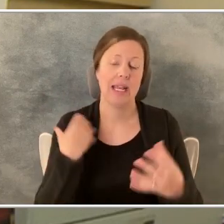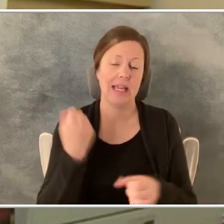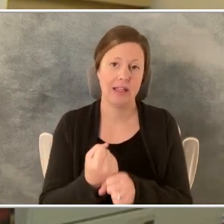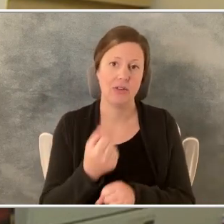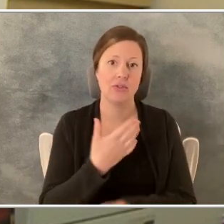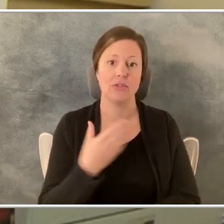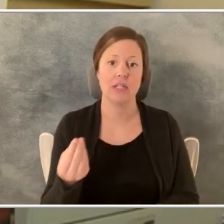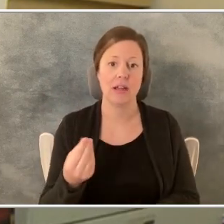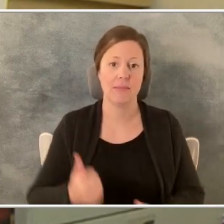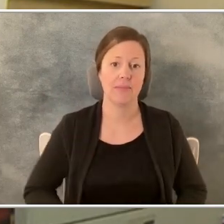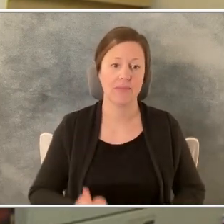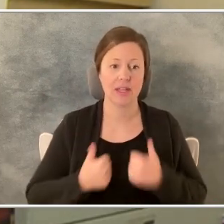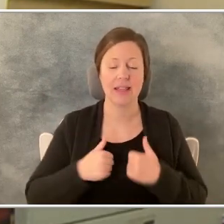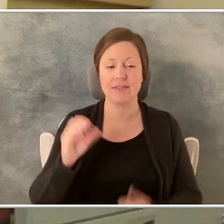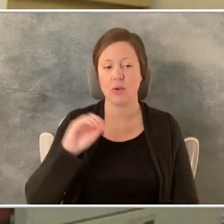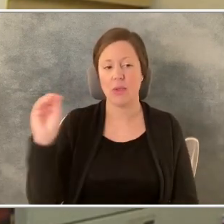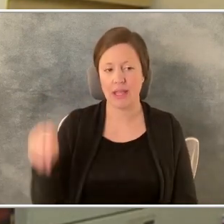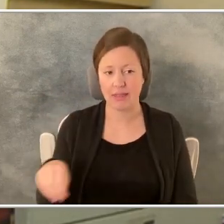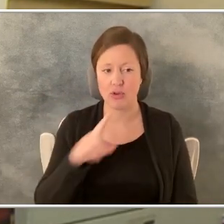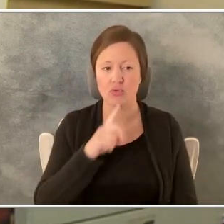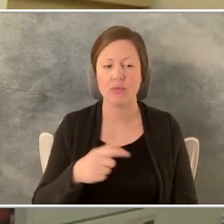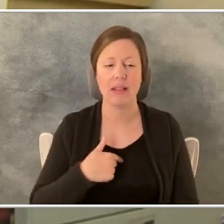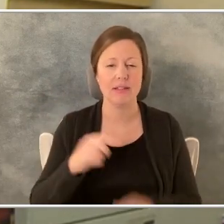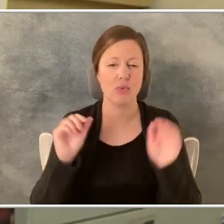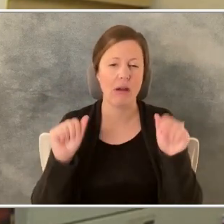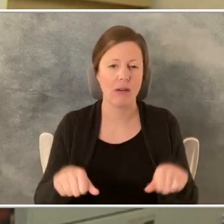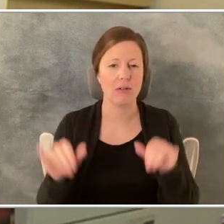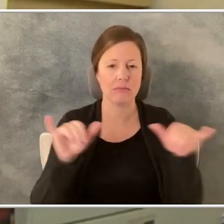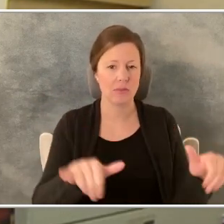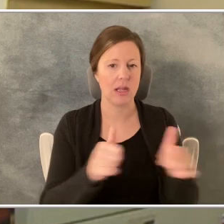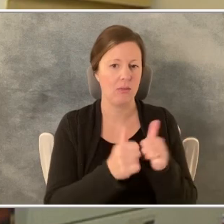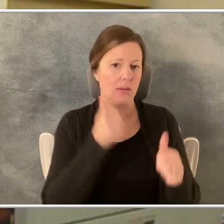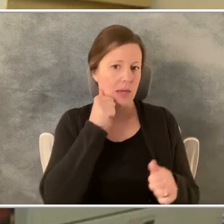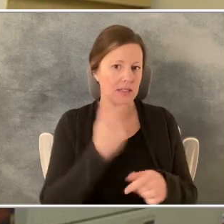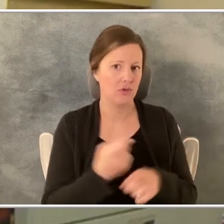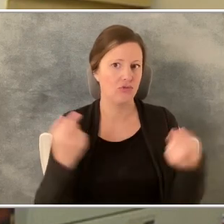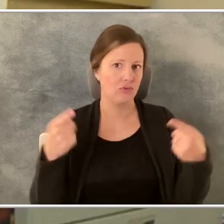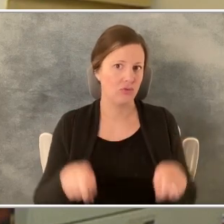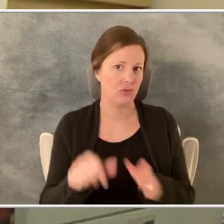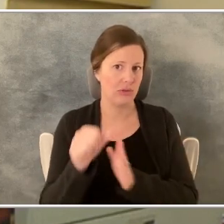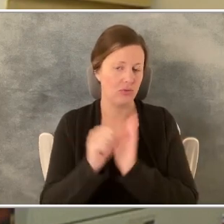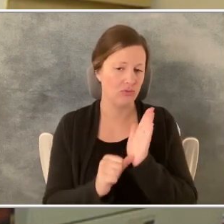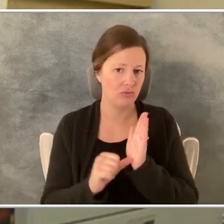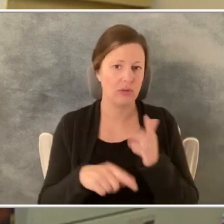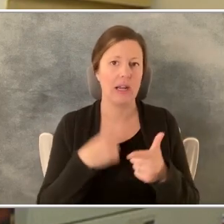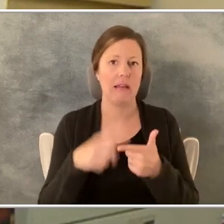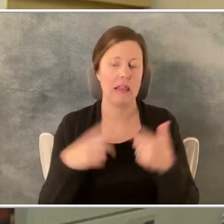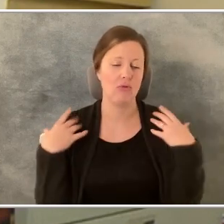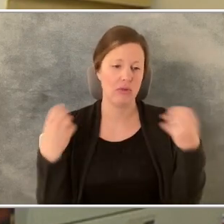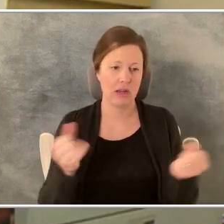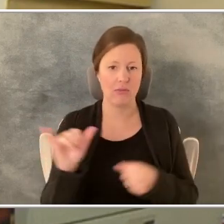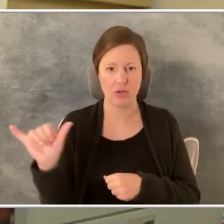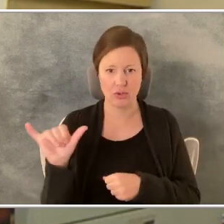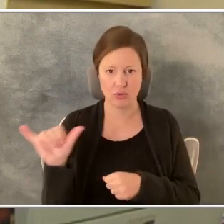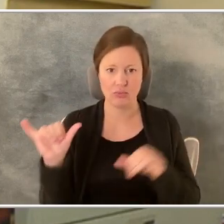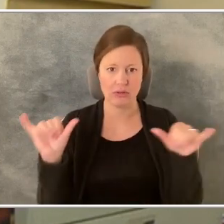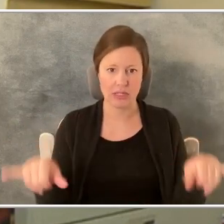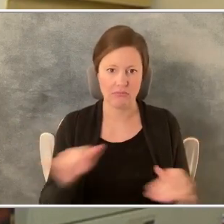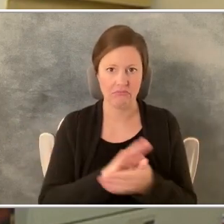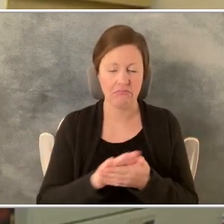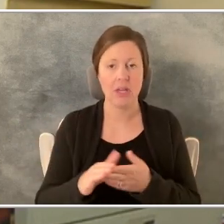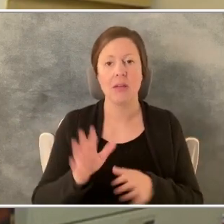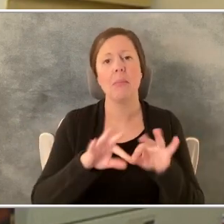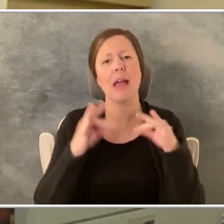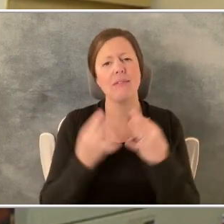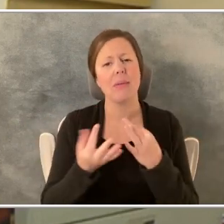and lives out in Olathe. So I was able to stay with my sister during the surgery and the recovery. And my family was there.